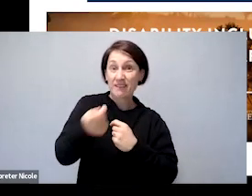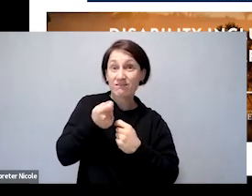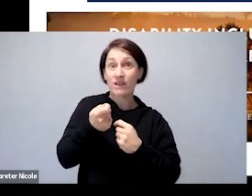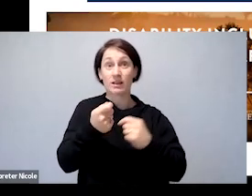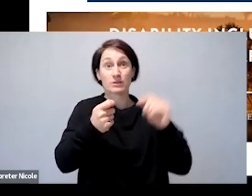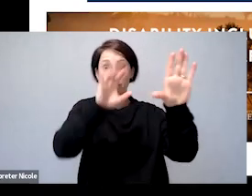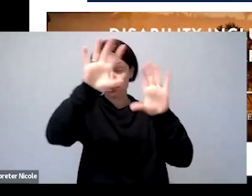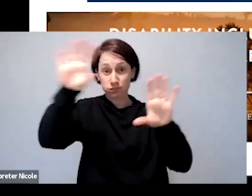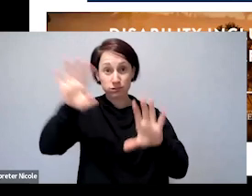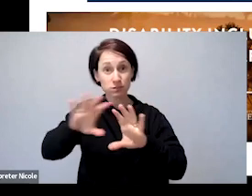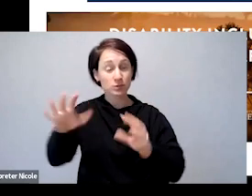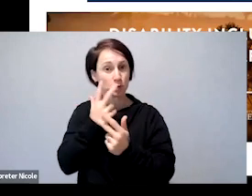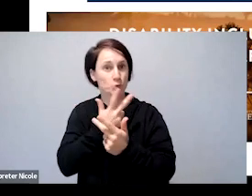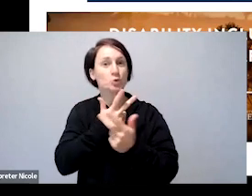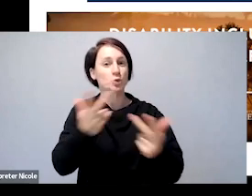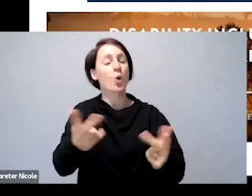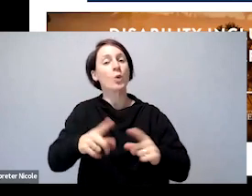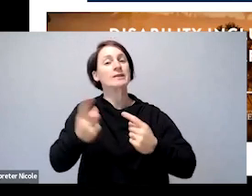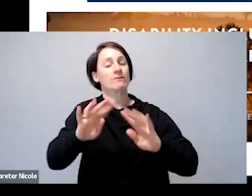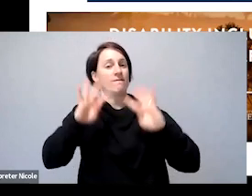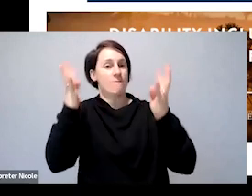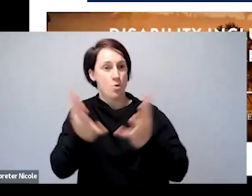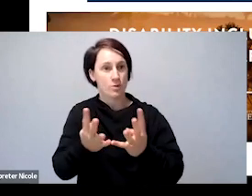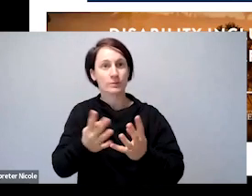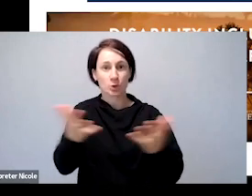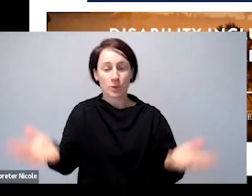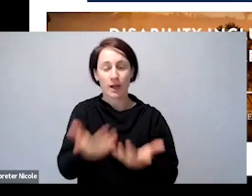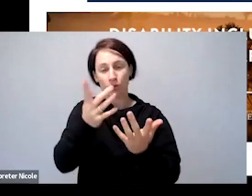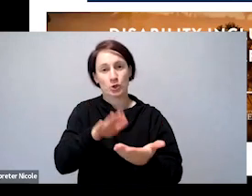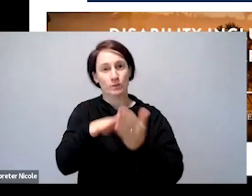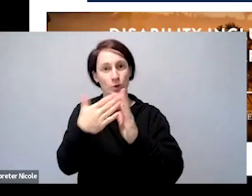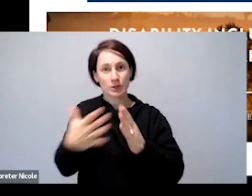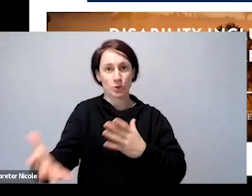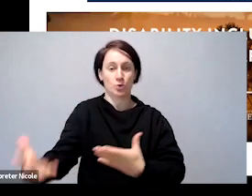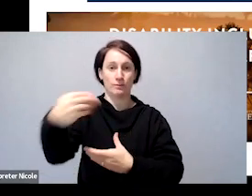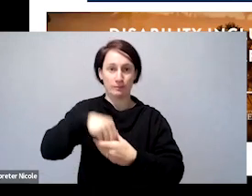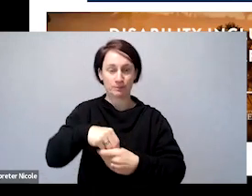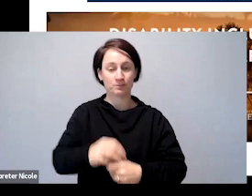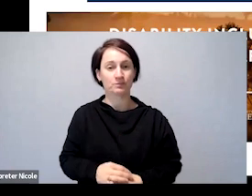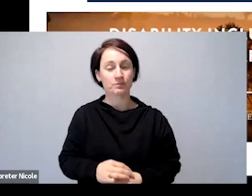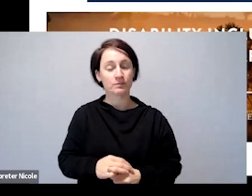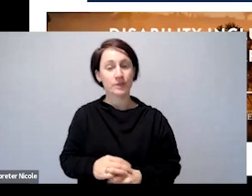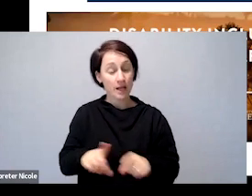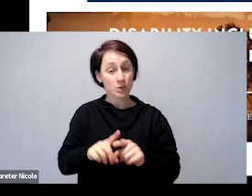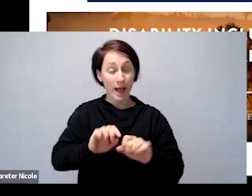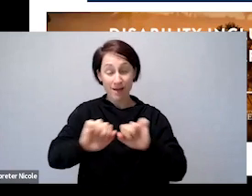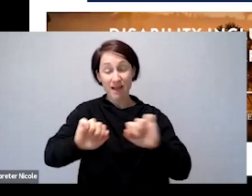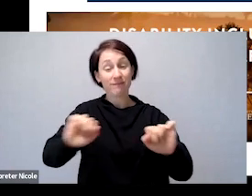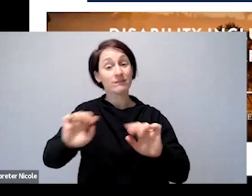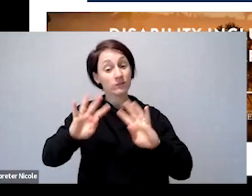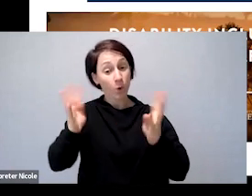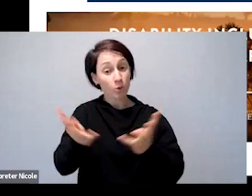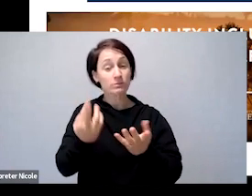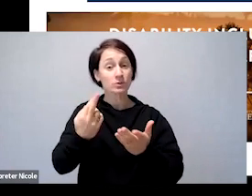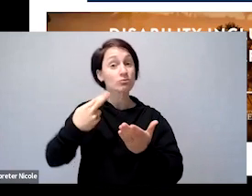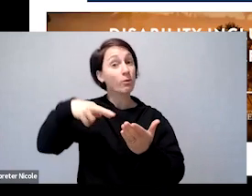invite and host multi-stakeholder forums to have these conversations at the community level. And the reports are available from these forums. All of the